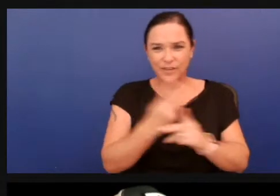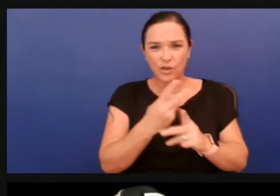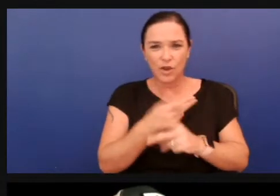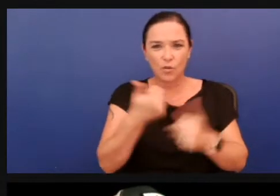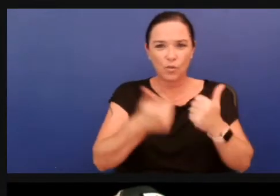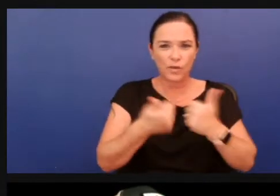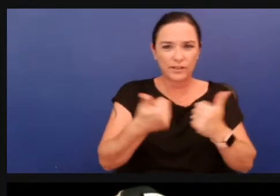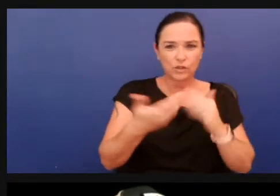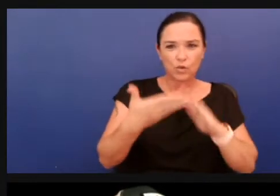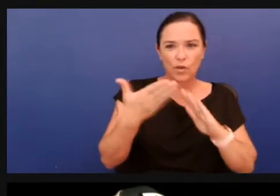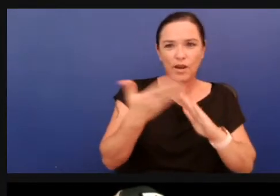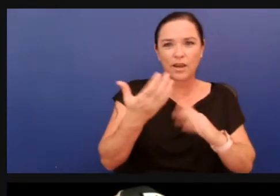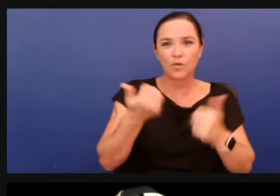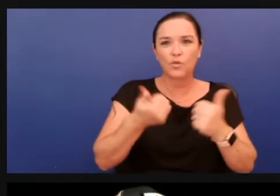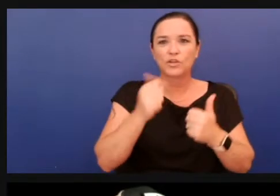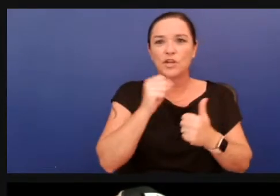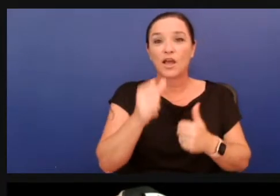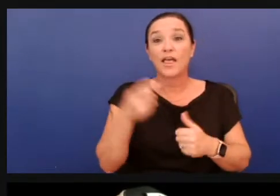the KOSM online,